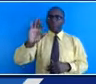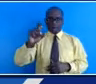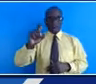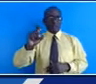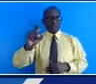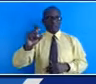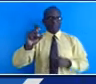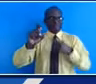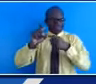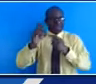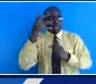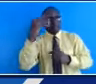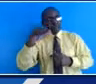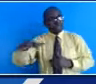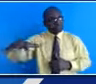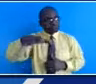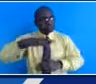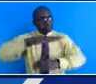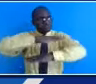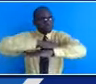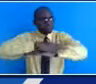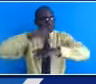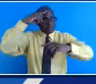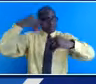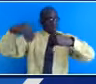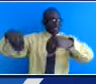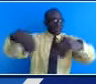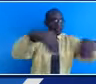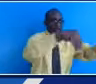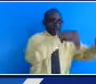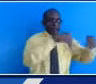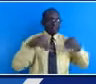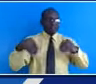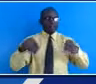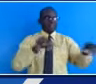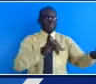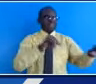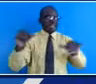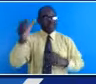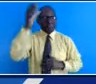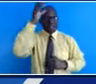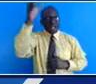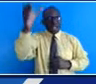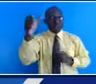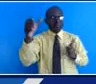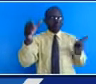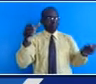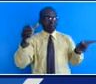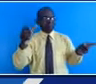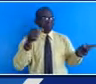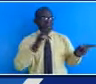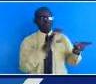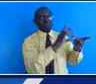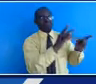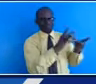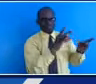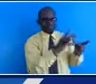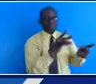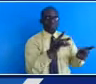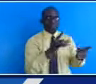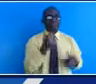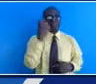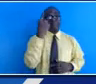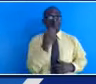product in the same way that restaurants have had a takeout function for the last couple of weeks. But I think any of us understand that